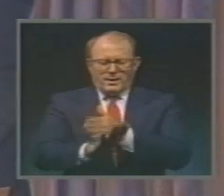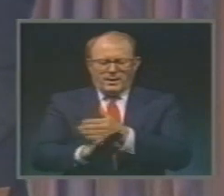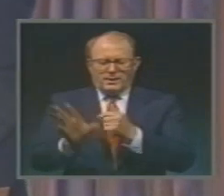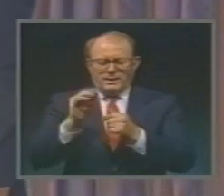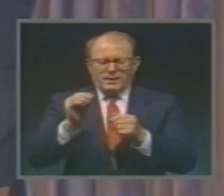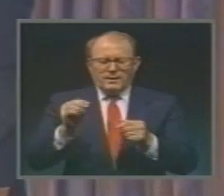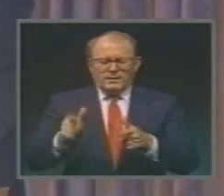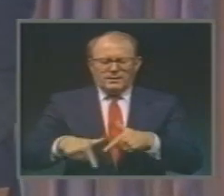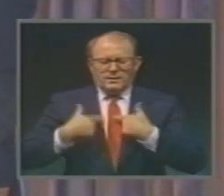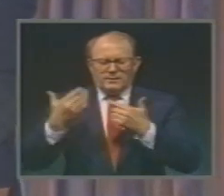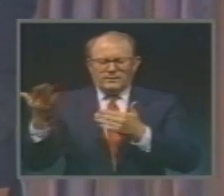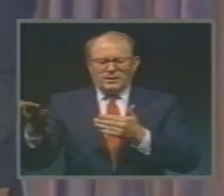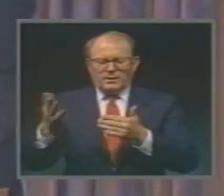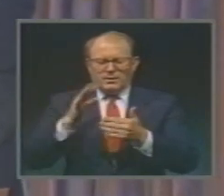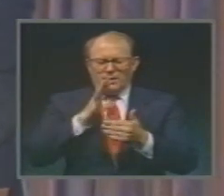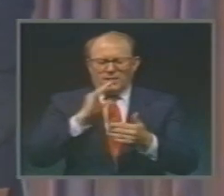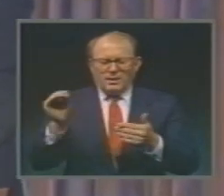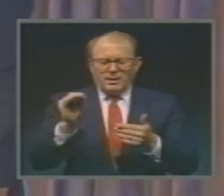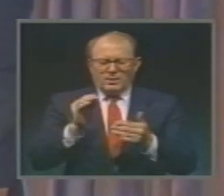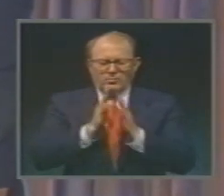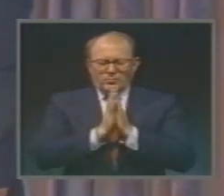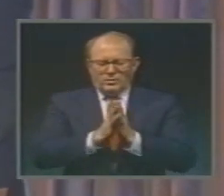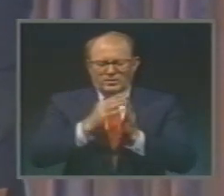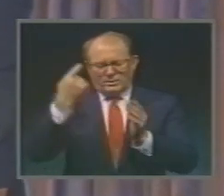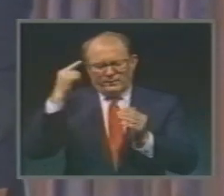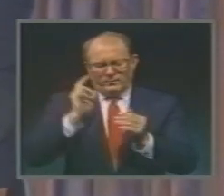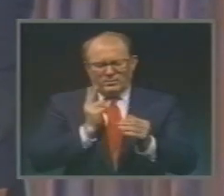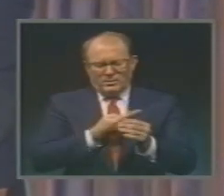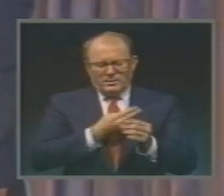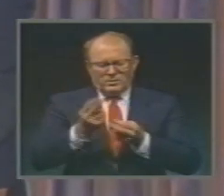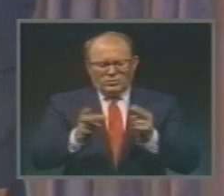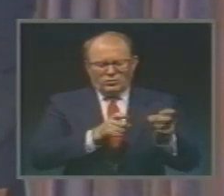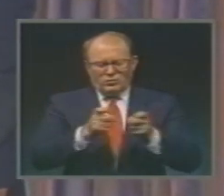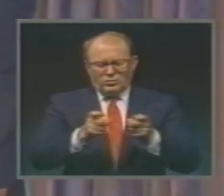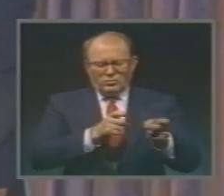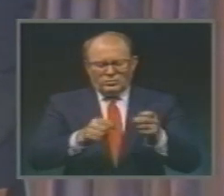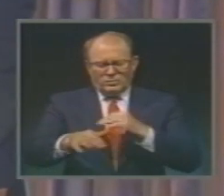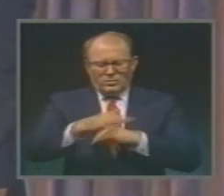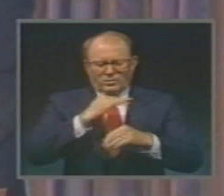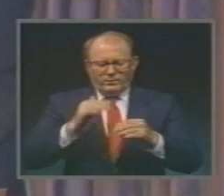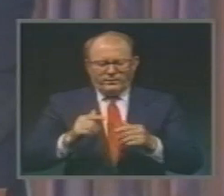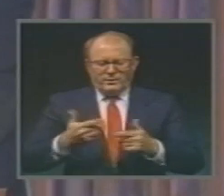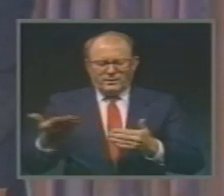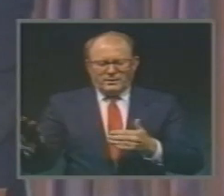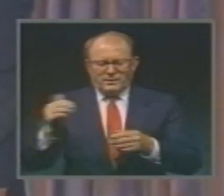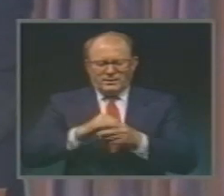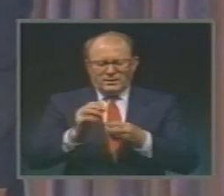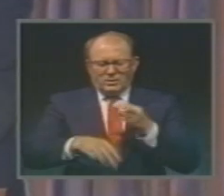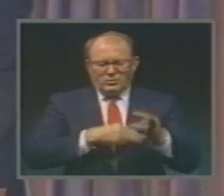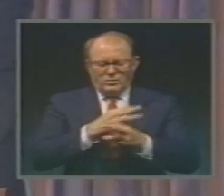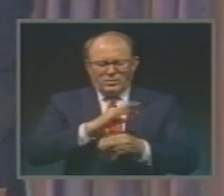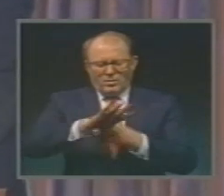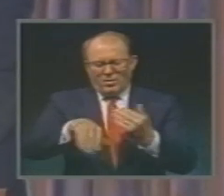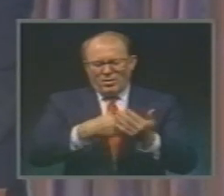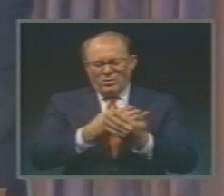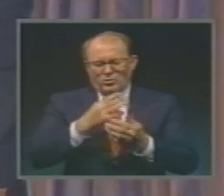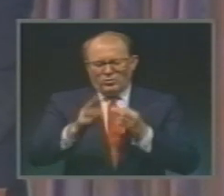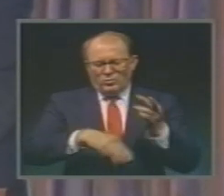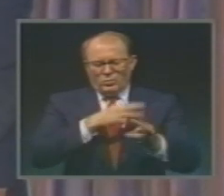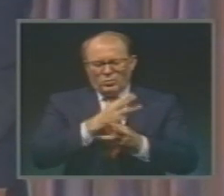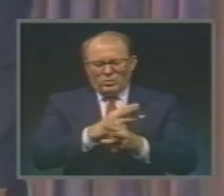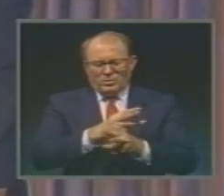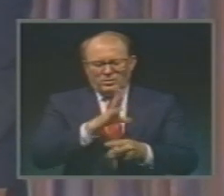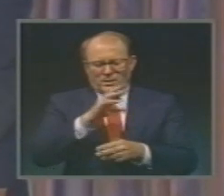intercedes for us today and rules over the events of this world. the entire world and principalities